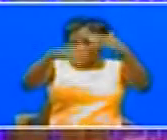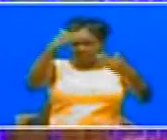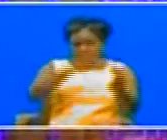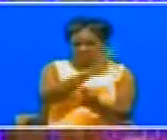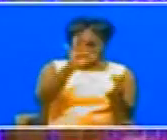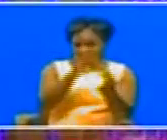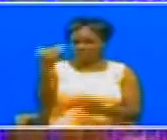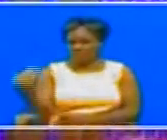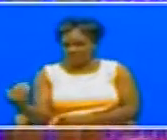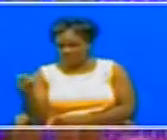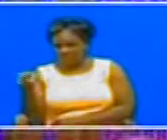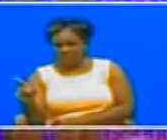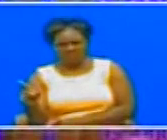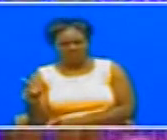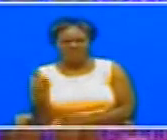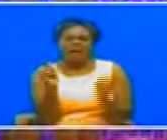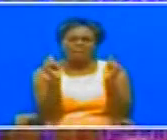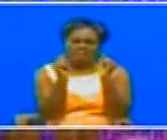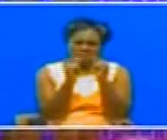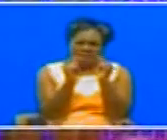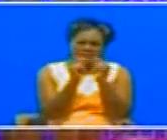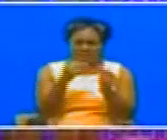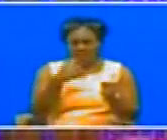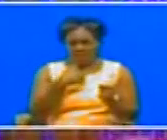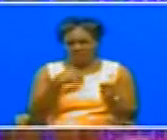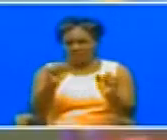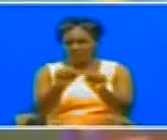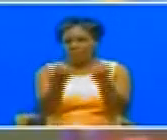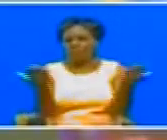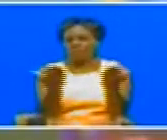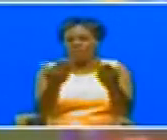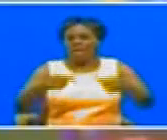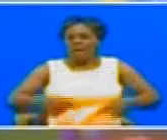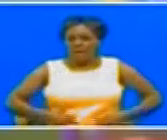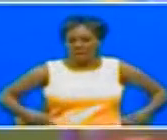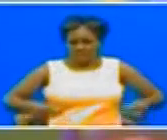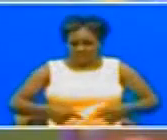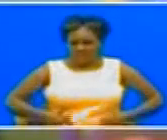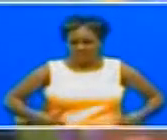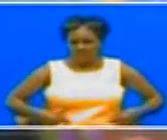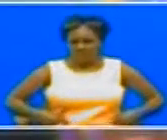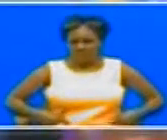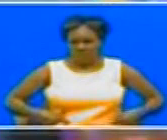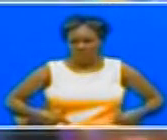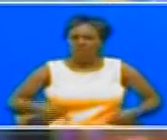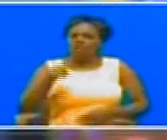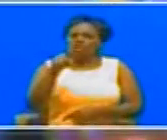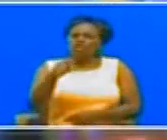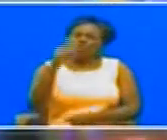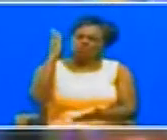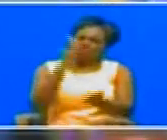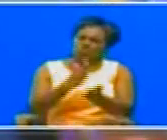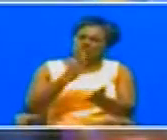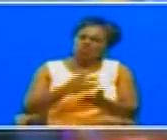specifically, we are hurting after just what happened in Garissa. What would you honestly